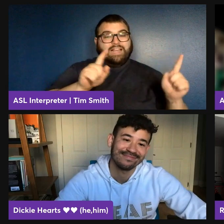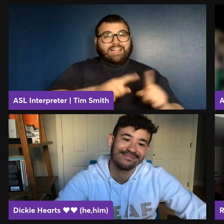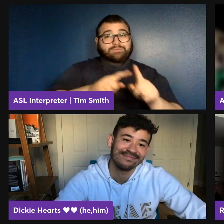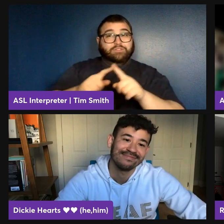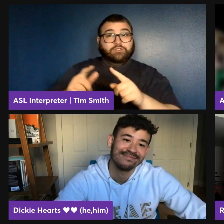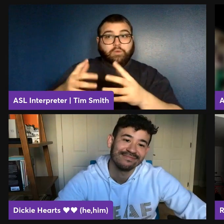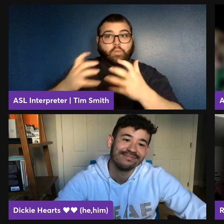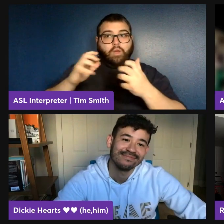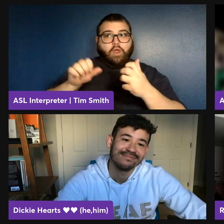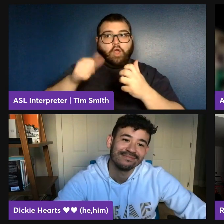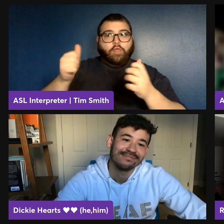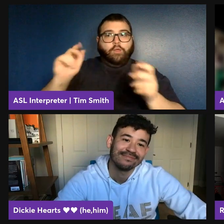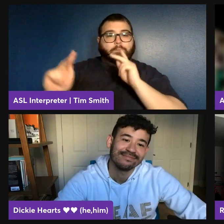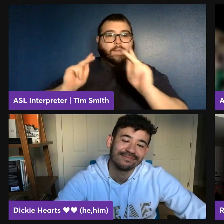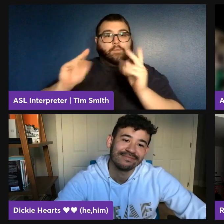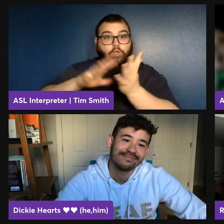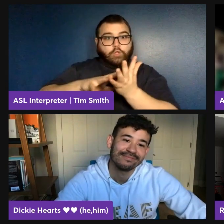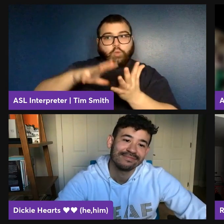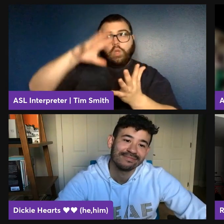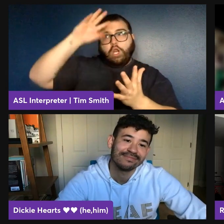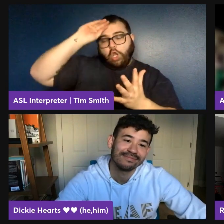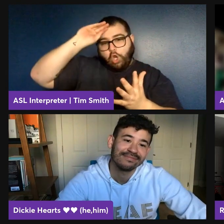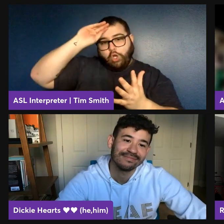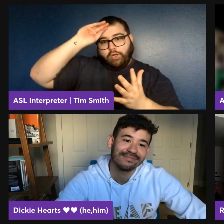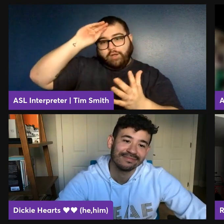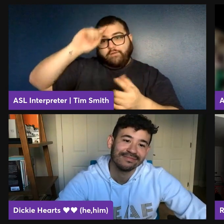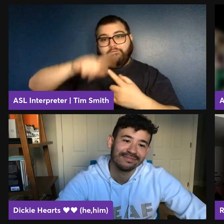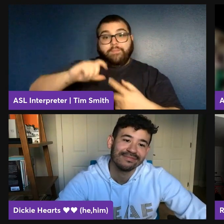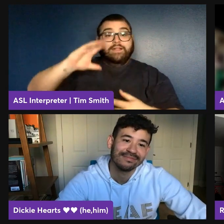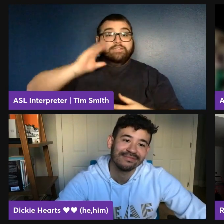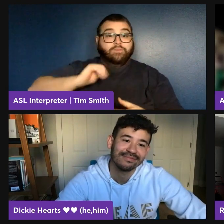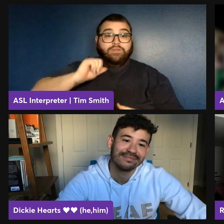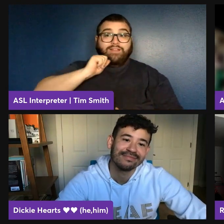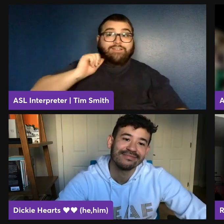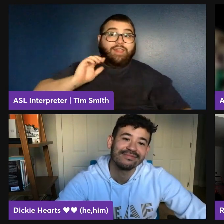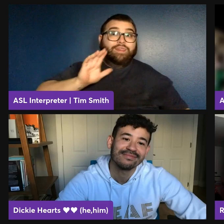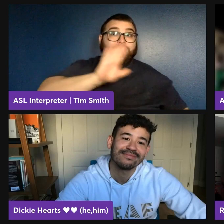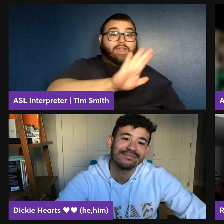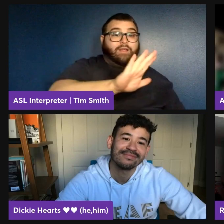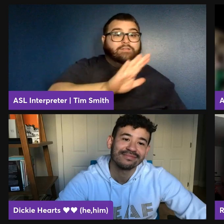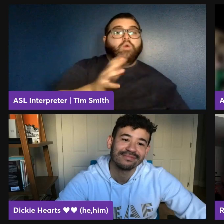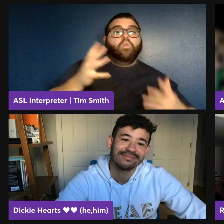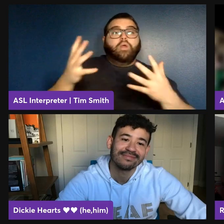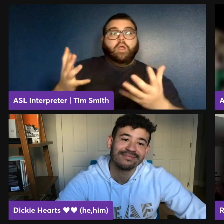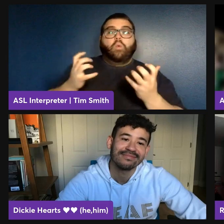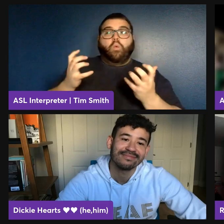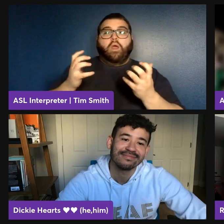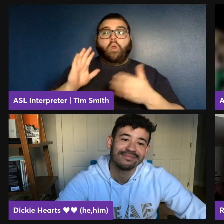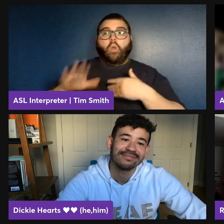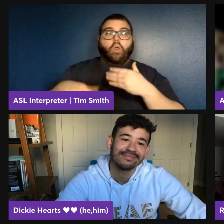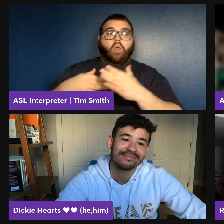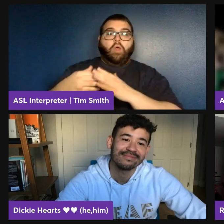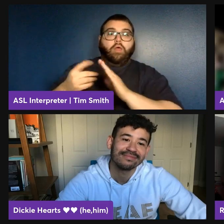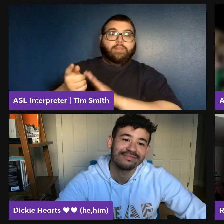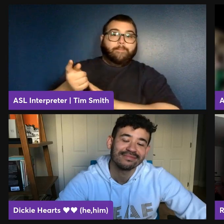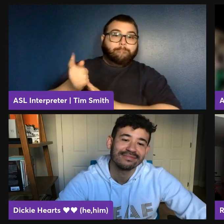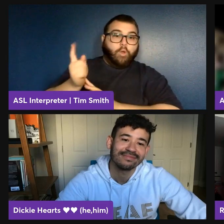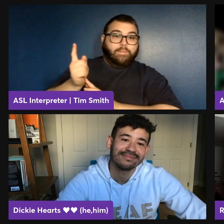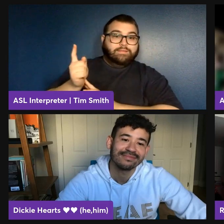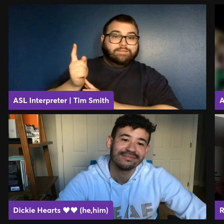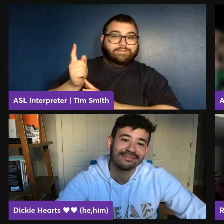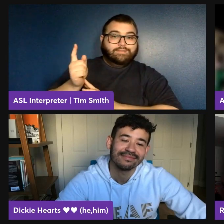people to learn from an experience that isn't theirs, we want so much all the moments that